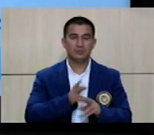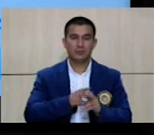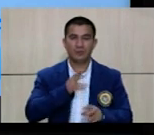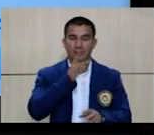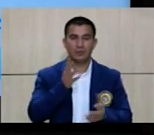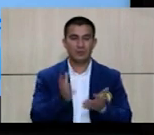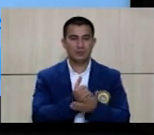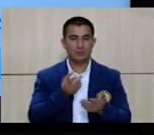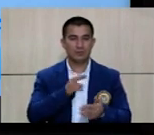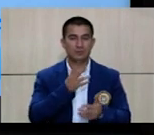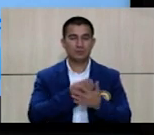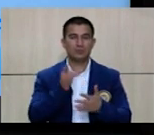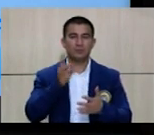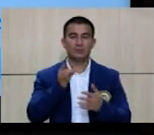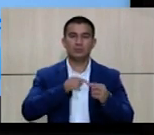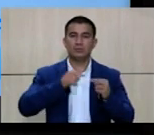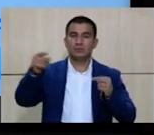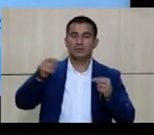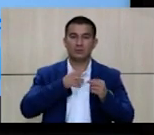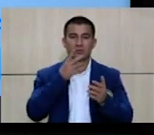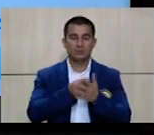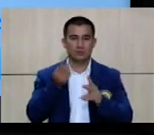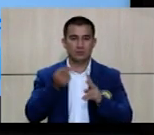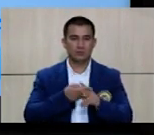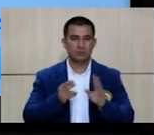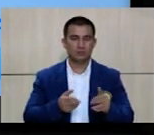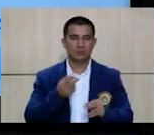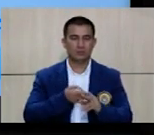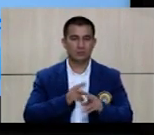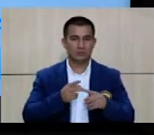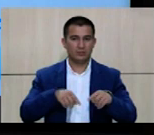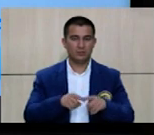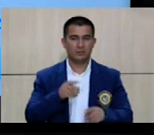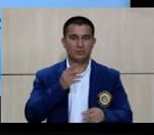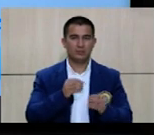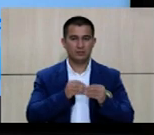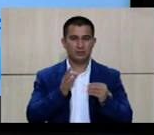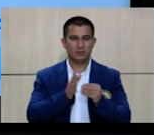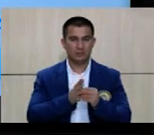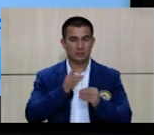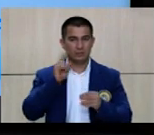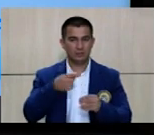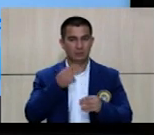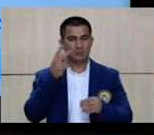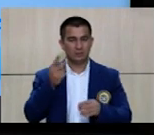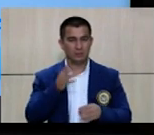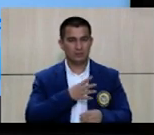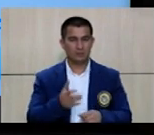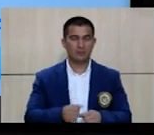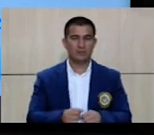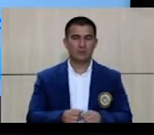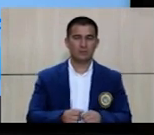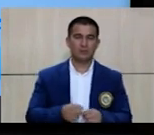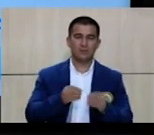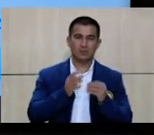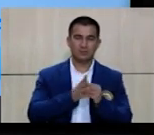uchun albatta masofani tezlikka bo'lamiz. Birinchi holatda 15 taqsim 8 minus x, ikkinchi holatda